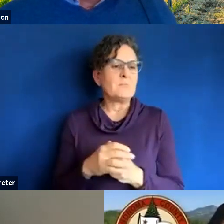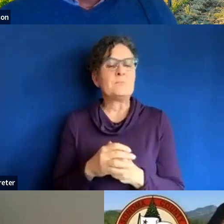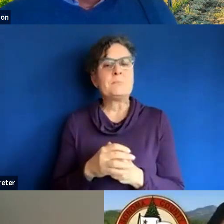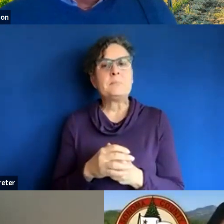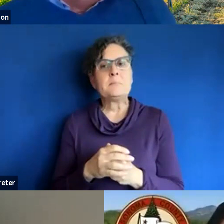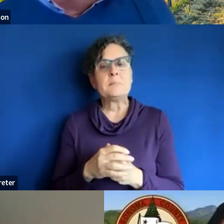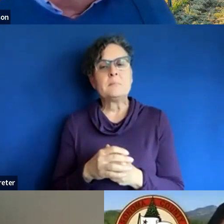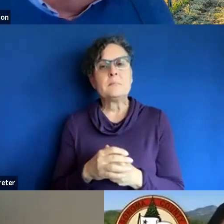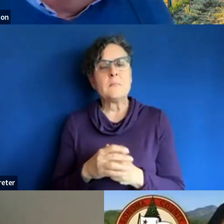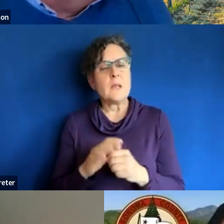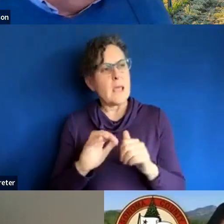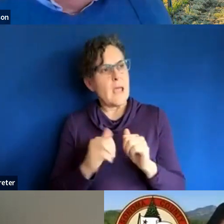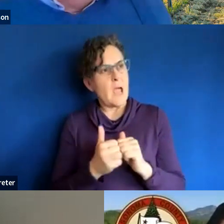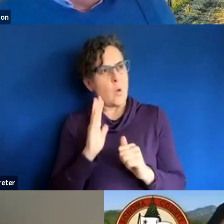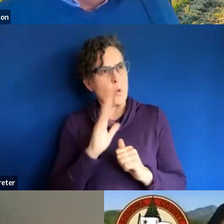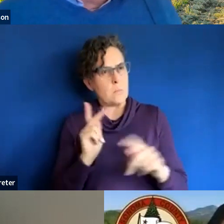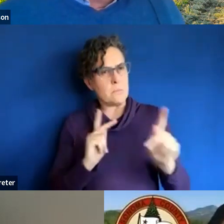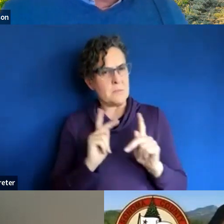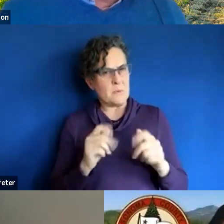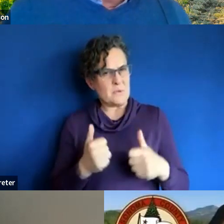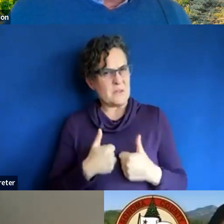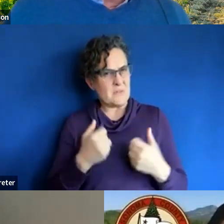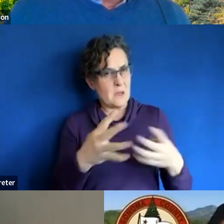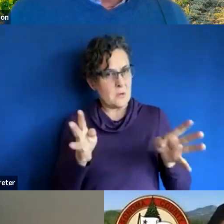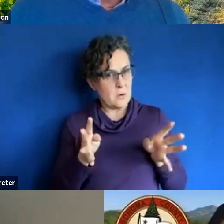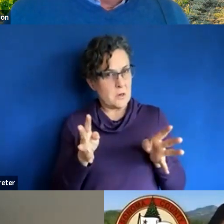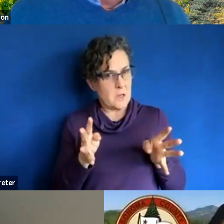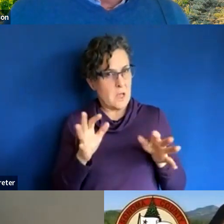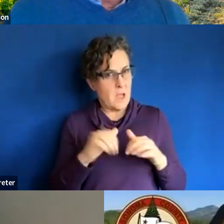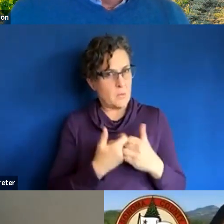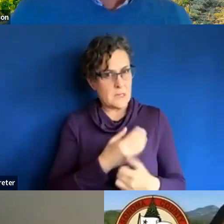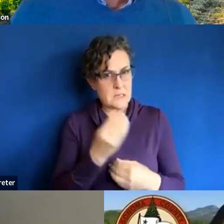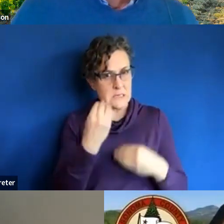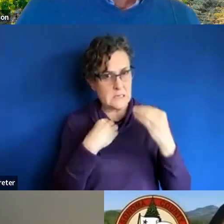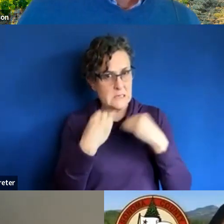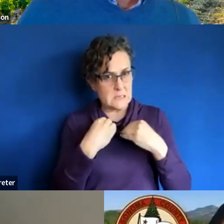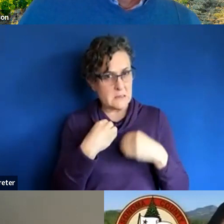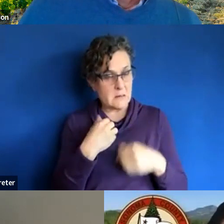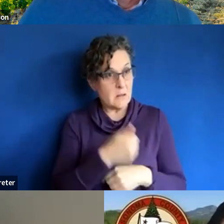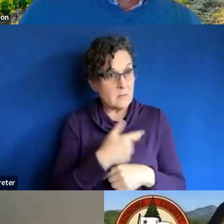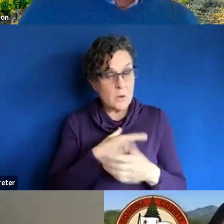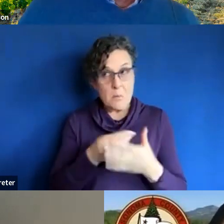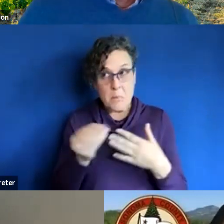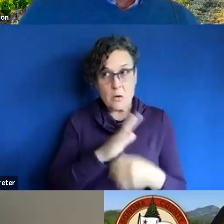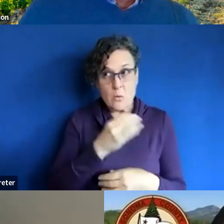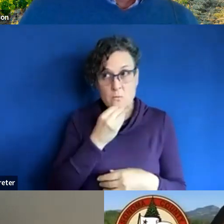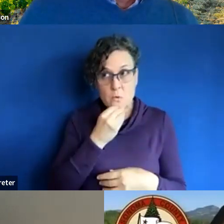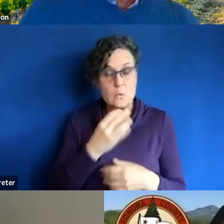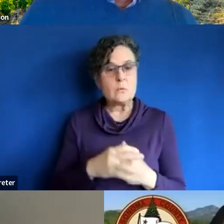And how are the residents going to eat? Will they be expected to purchase and prepare their own food? How will that